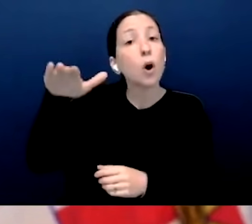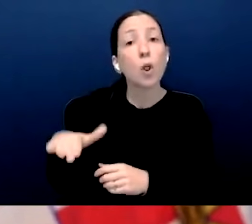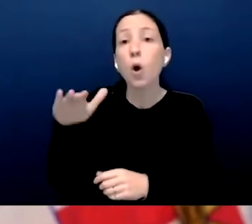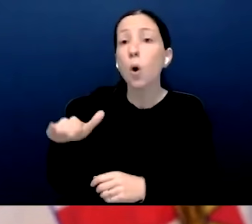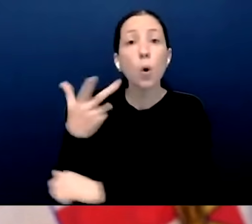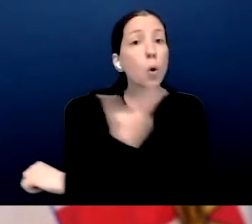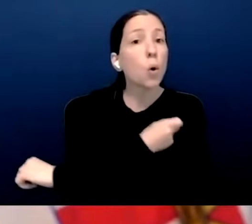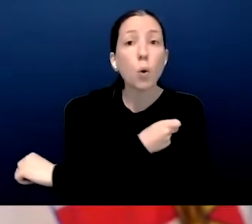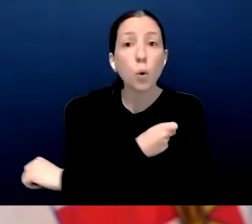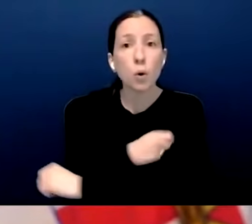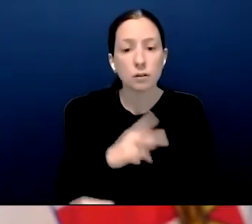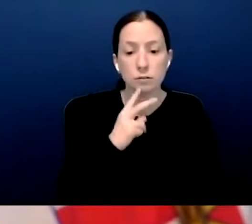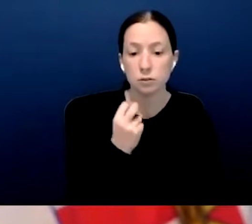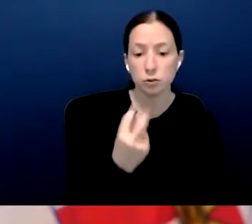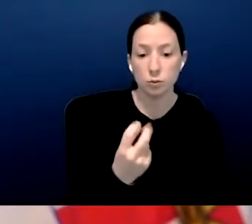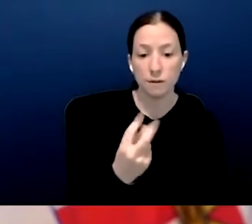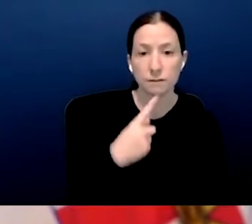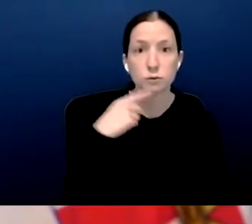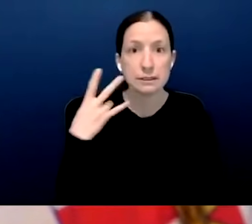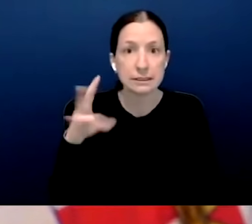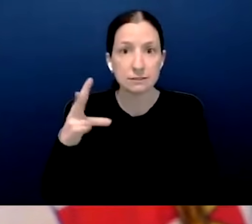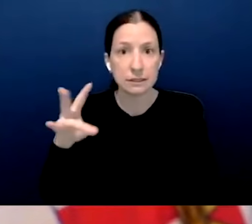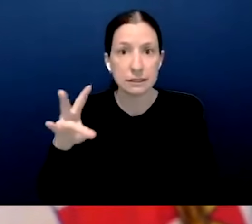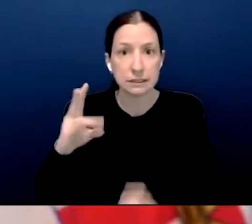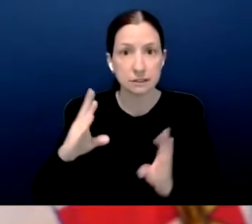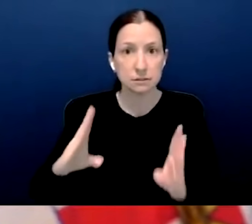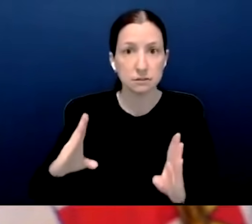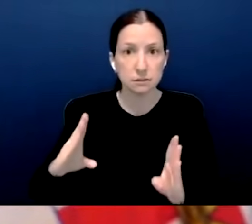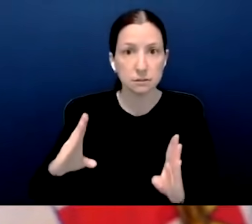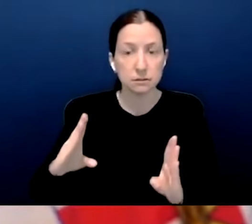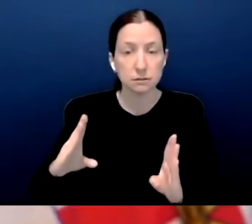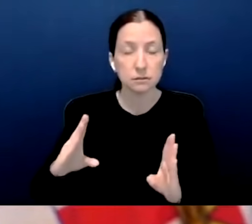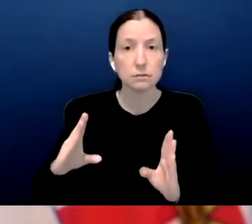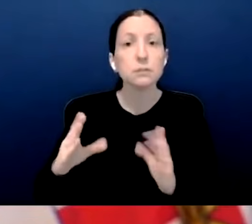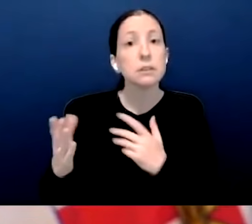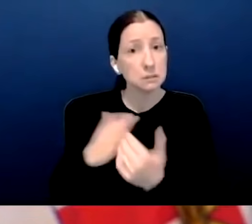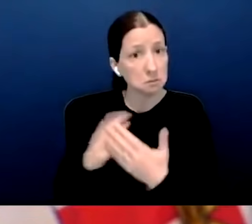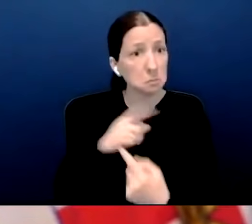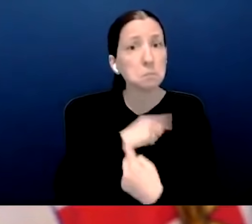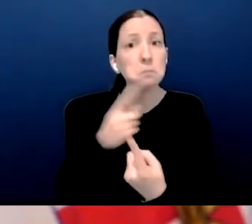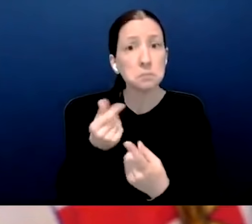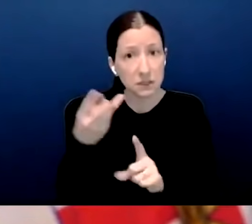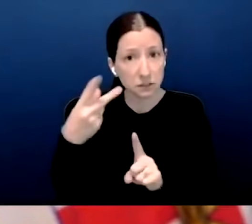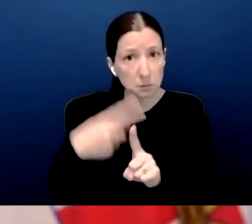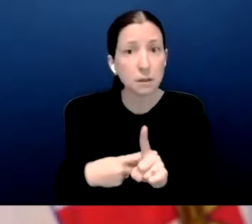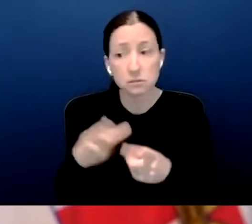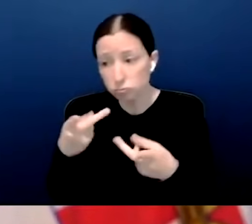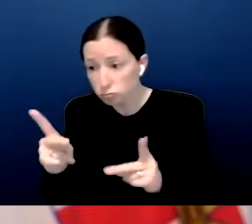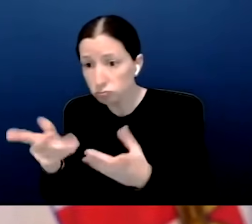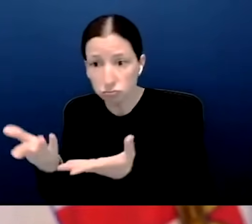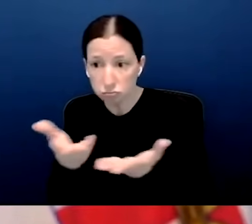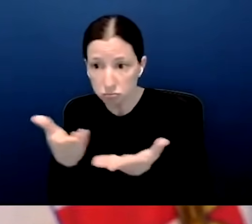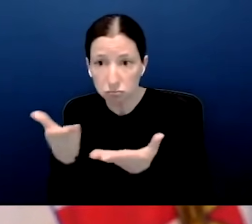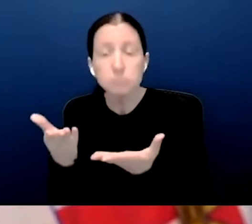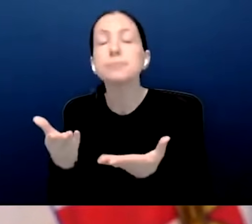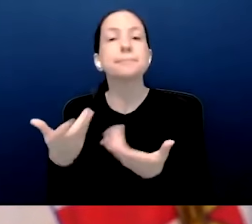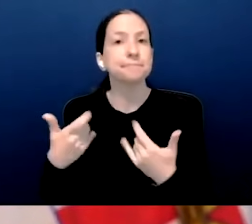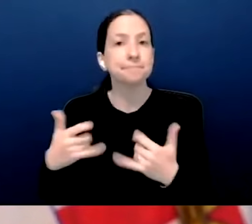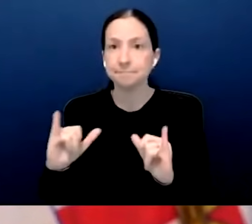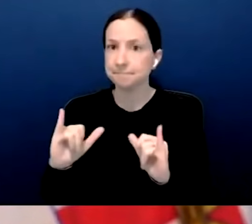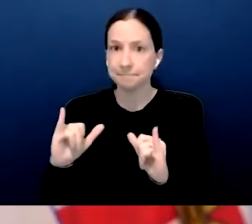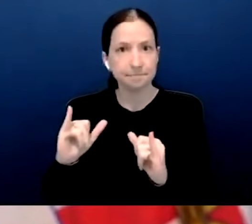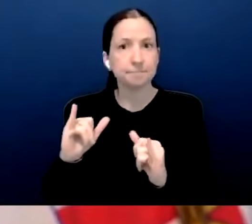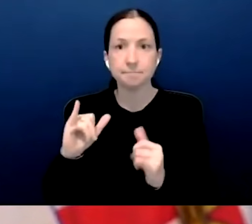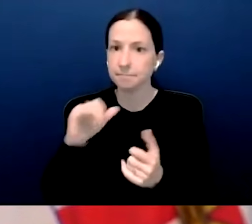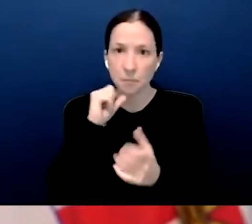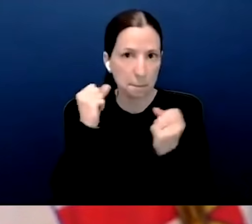lowest in the 12 to 17-year age group, even though they have been eligible for some months now. And we are starting to